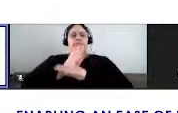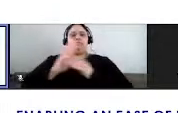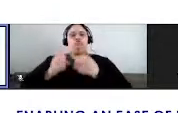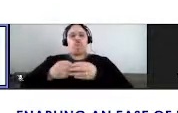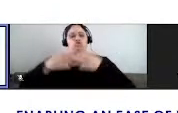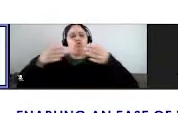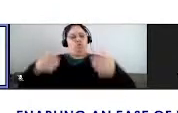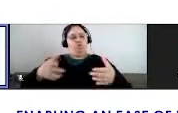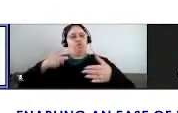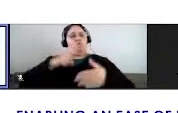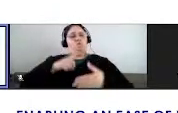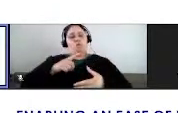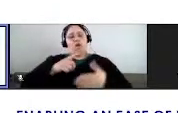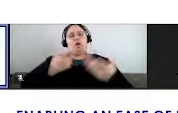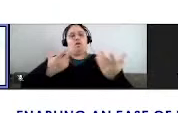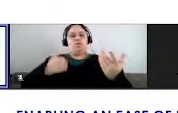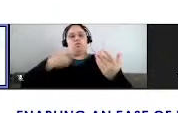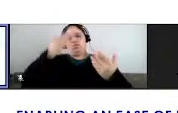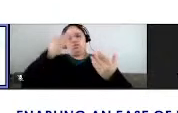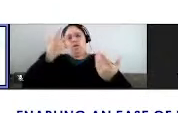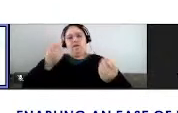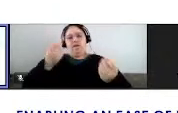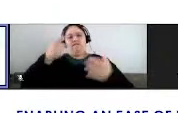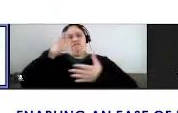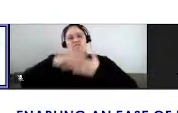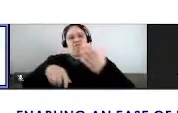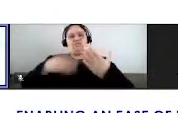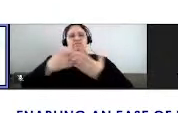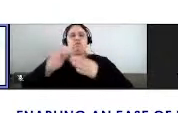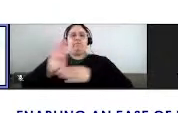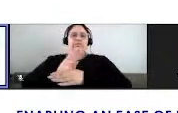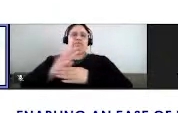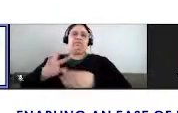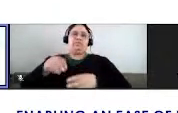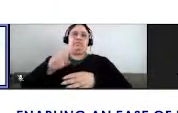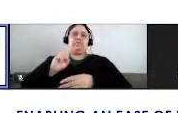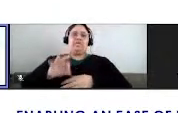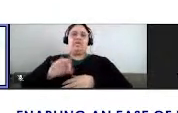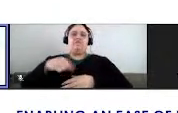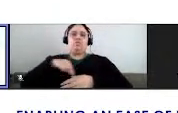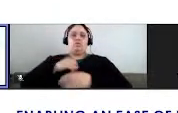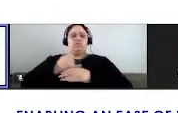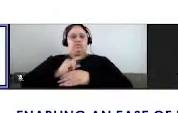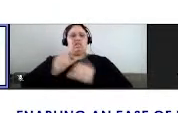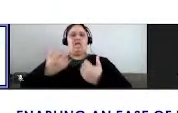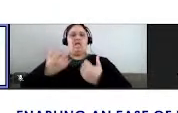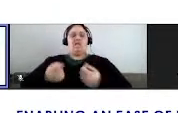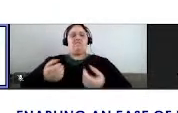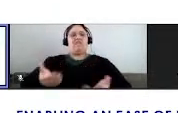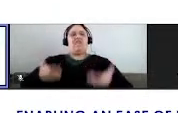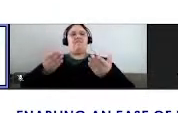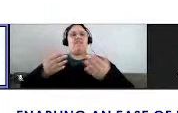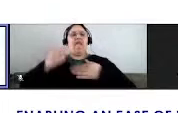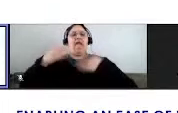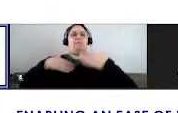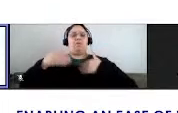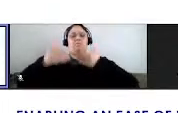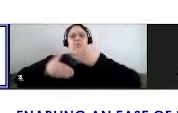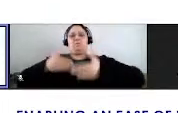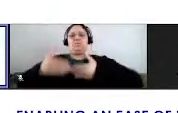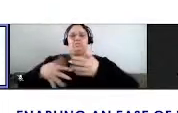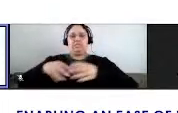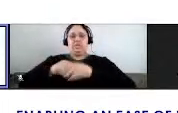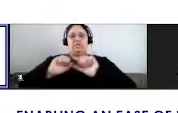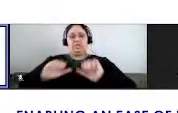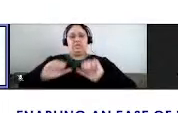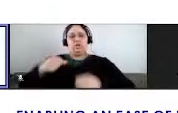growth, because obviously there's a cost to businesses if we are still sitting with heavy administrative processes within